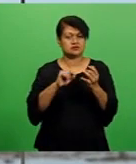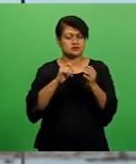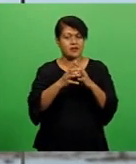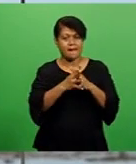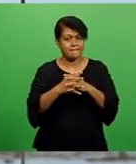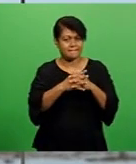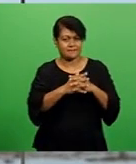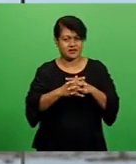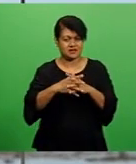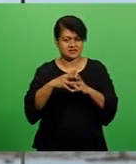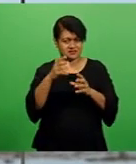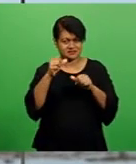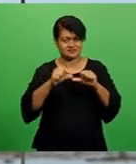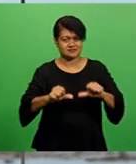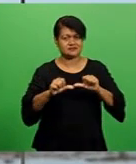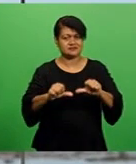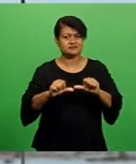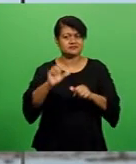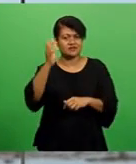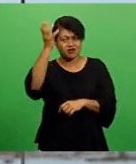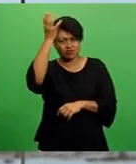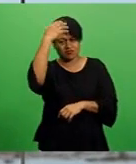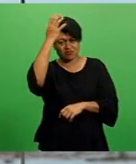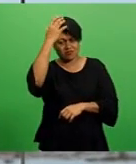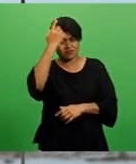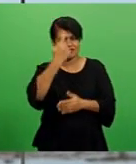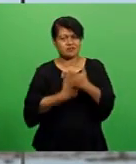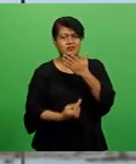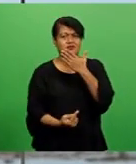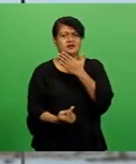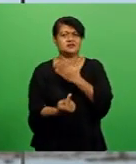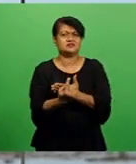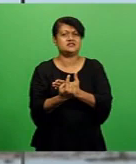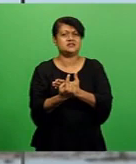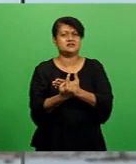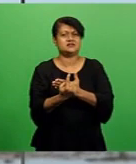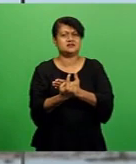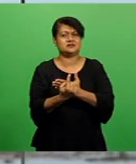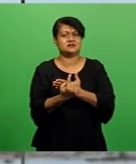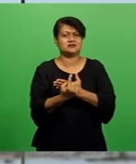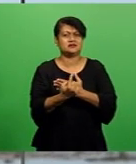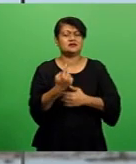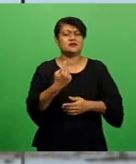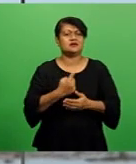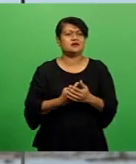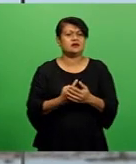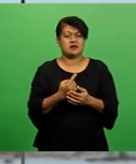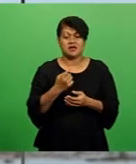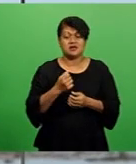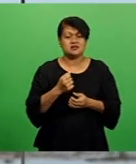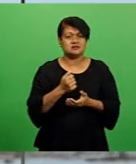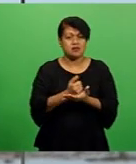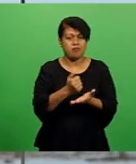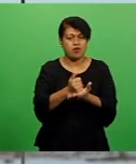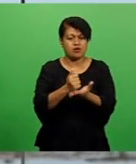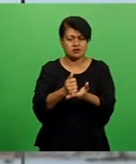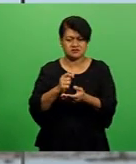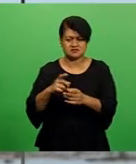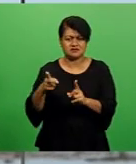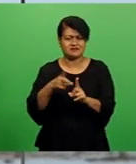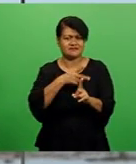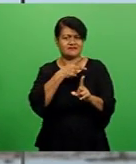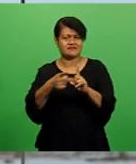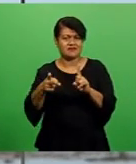facing impeachment on a charge of incitement of insurrection, has denied responsibility for his supporters' violent invasion of the